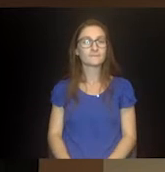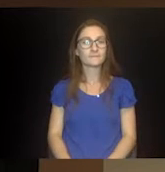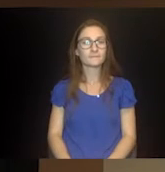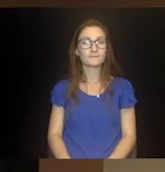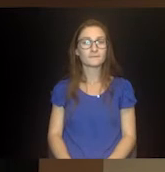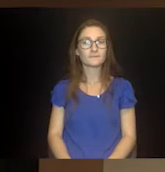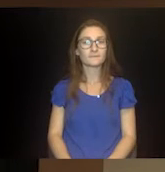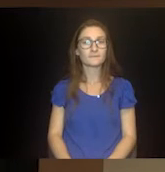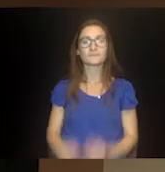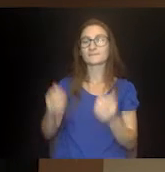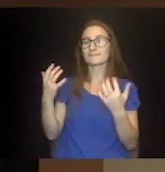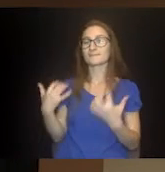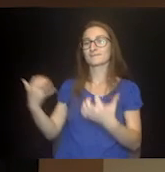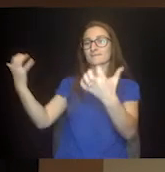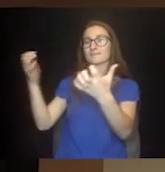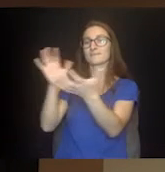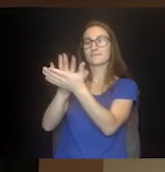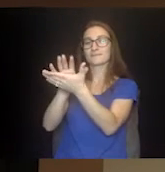have.